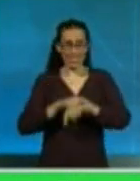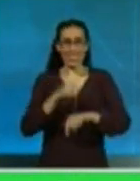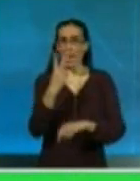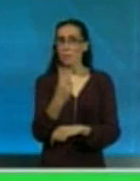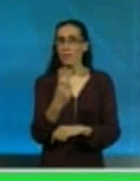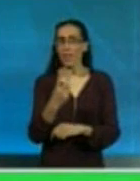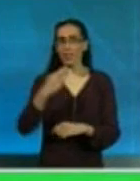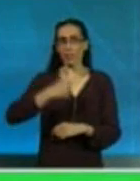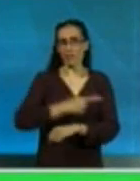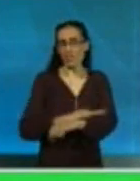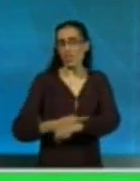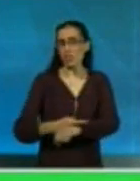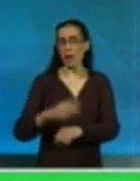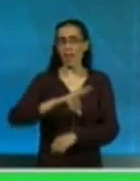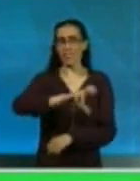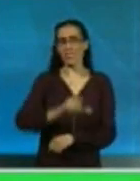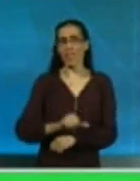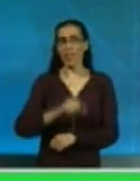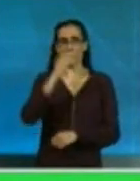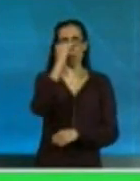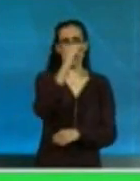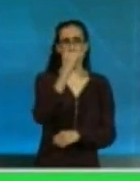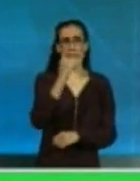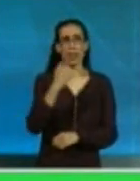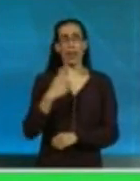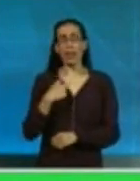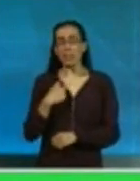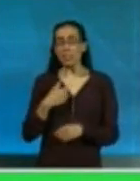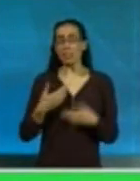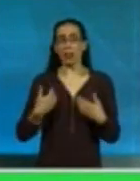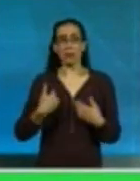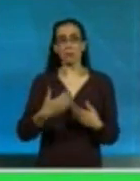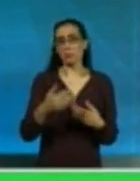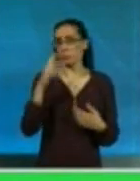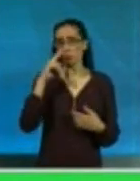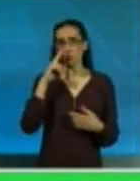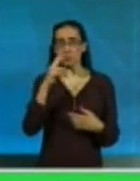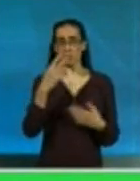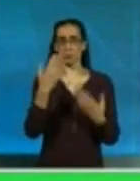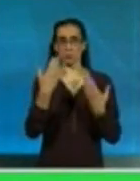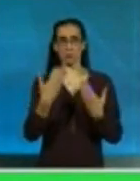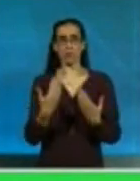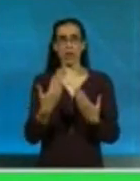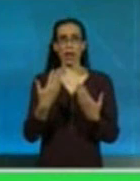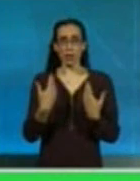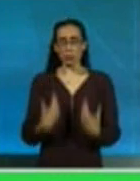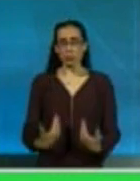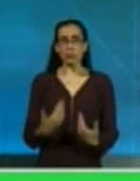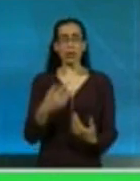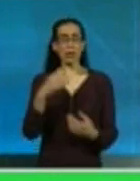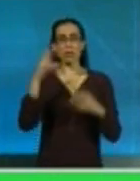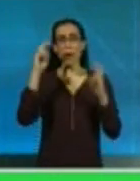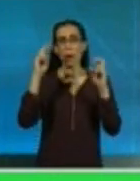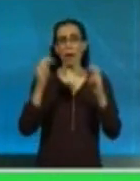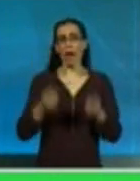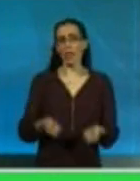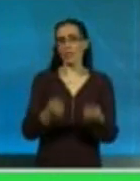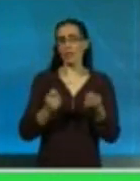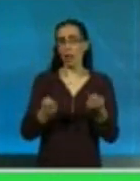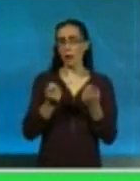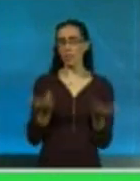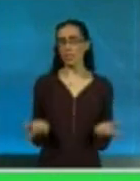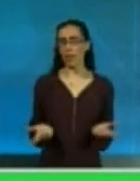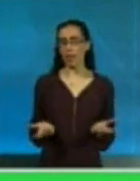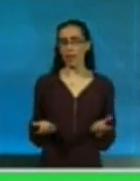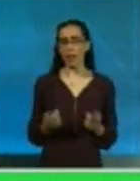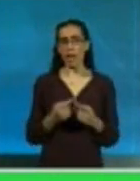qed neseġarahom, mhu eseġerazzjoni xejn, jiena bniedem trabbejt fi triq forsi nidher mill-qagħda tiegħi.